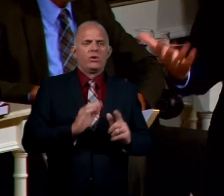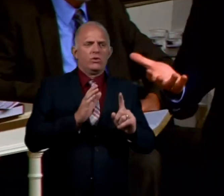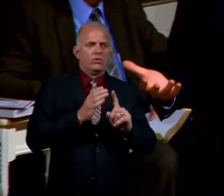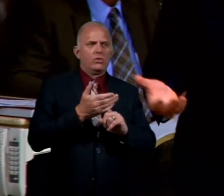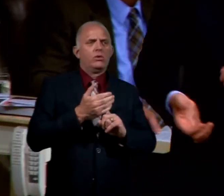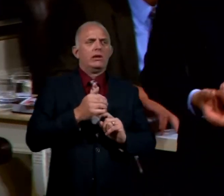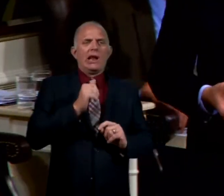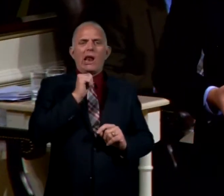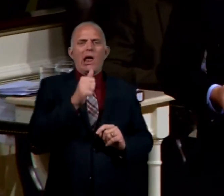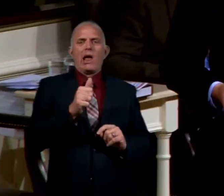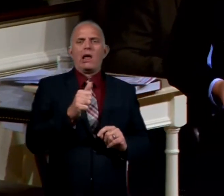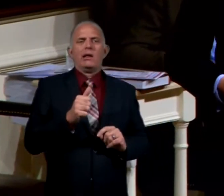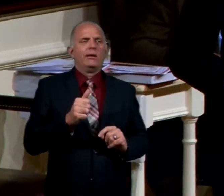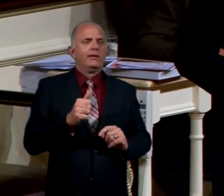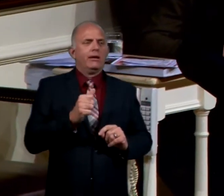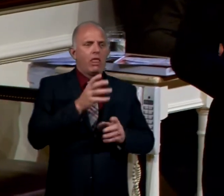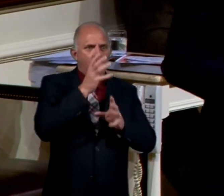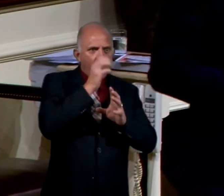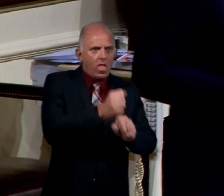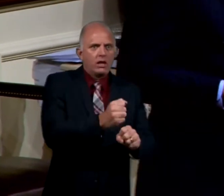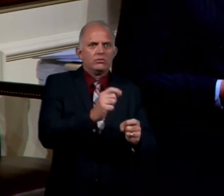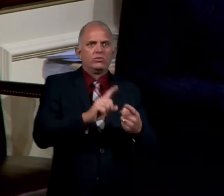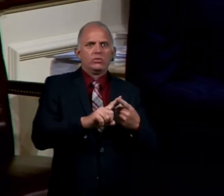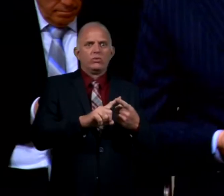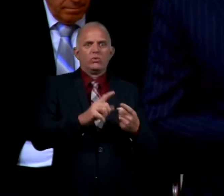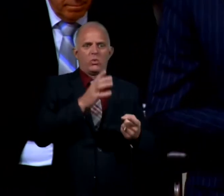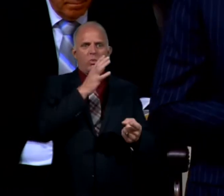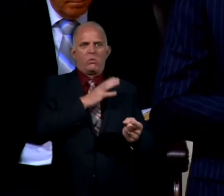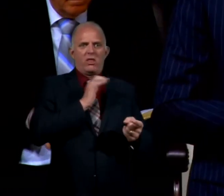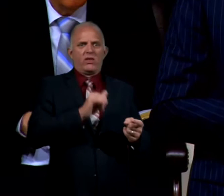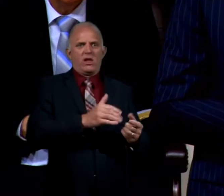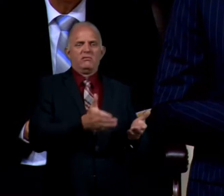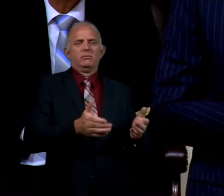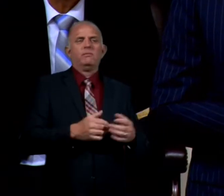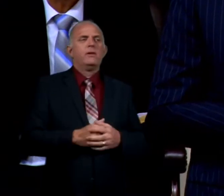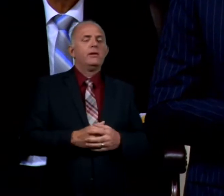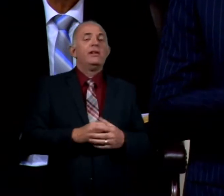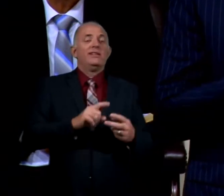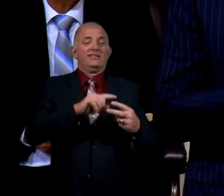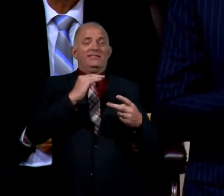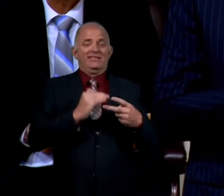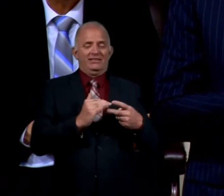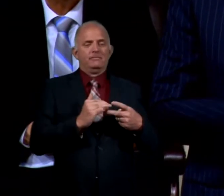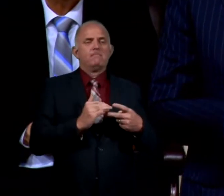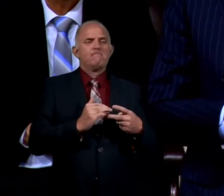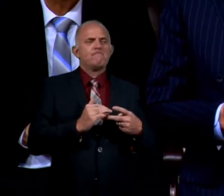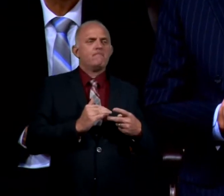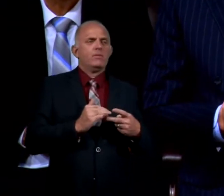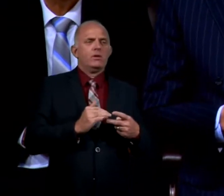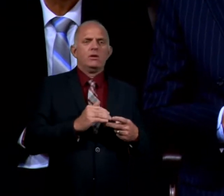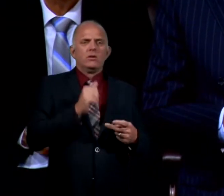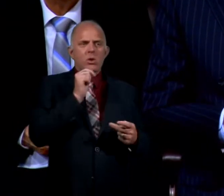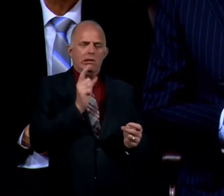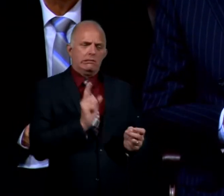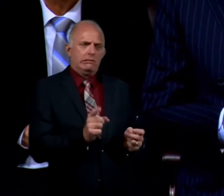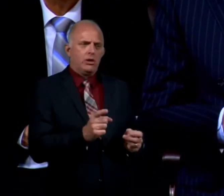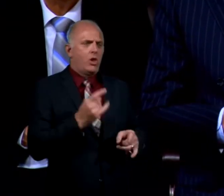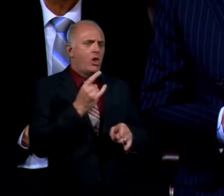your strength to women. Number two, he says, his mother tells him, don't be an